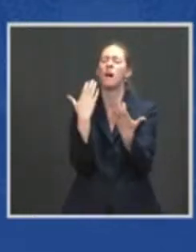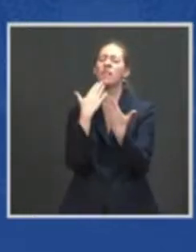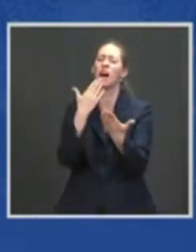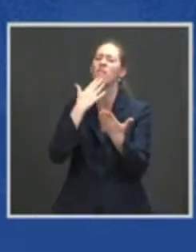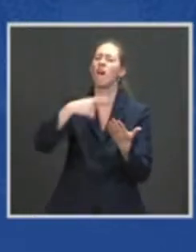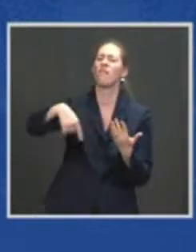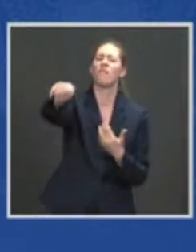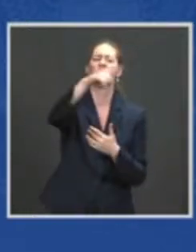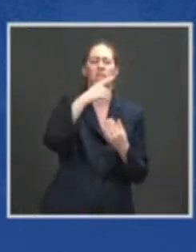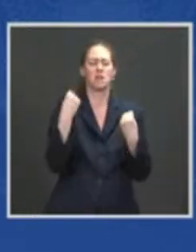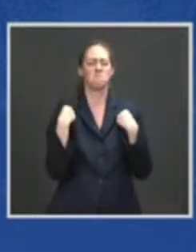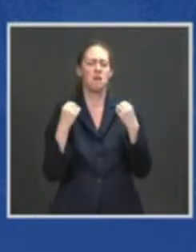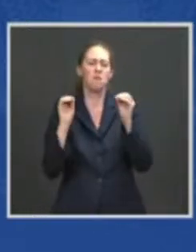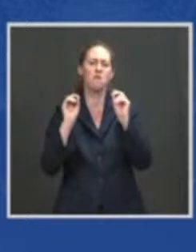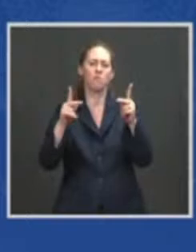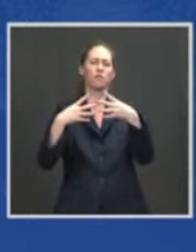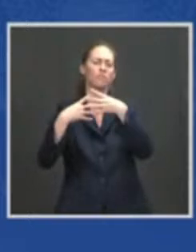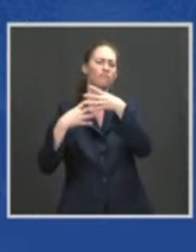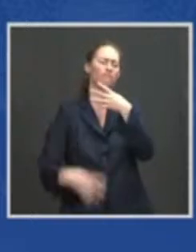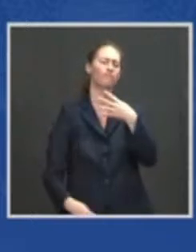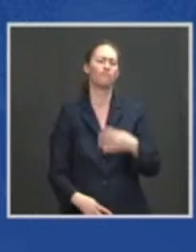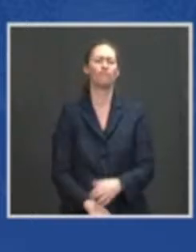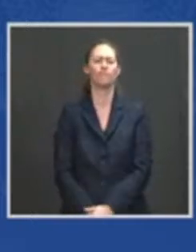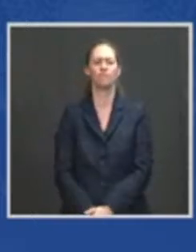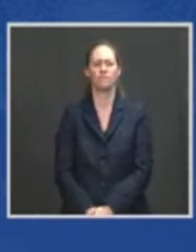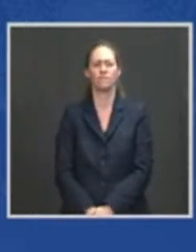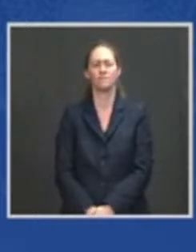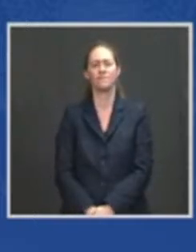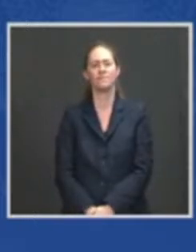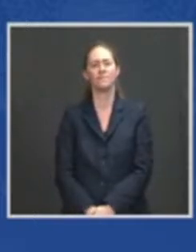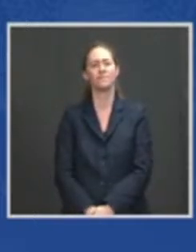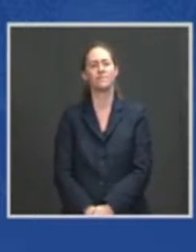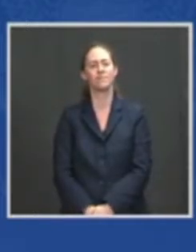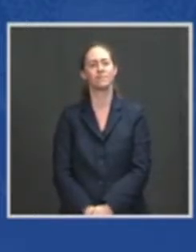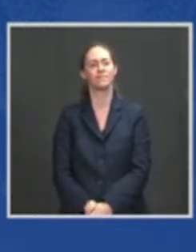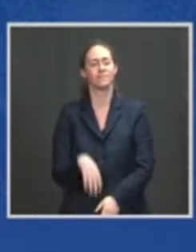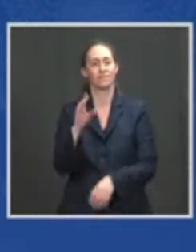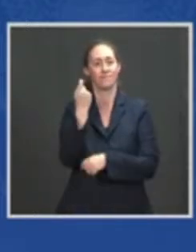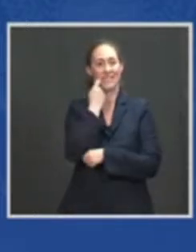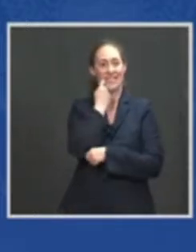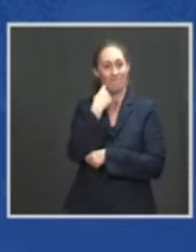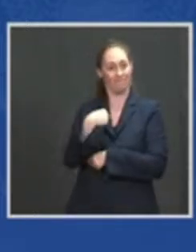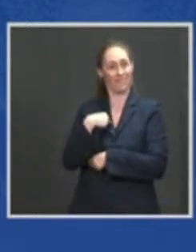I recently was promoted at my position after